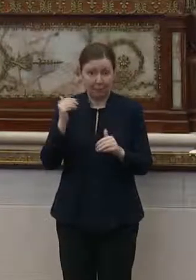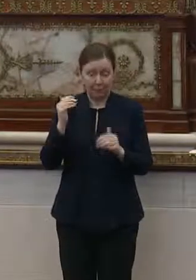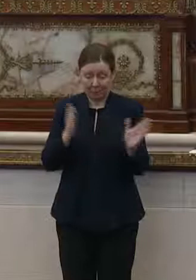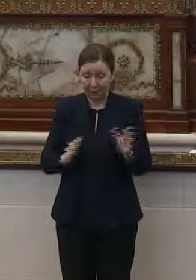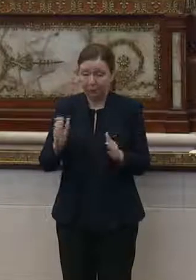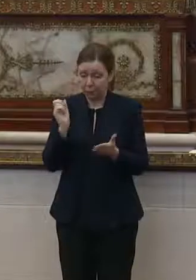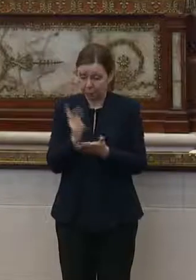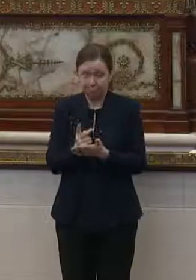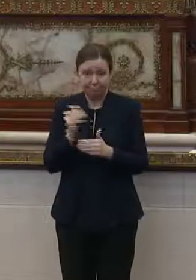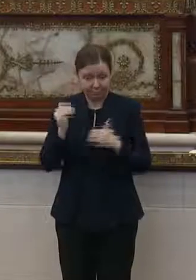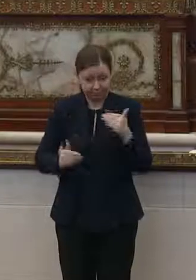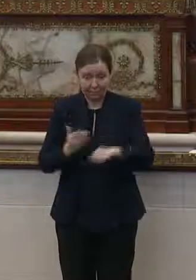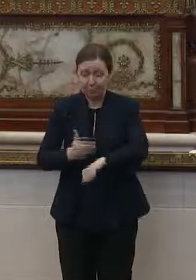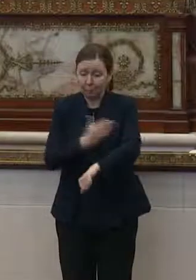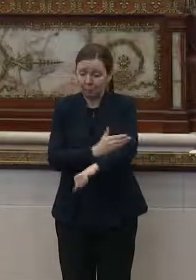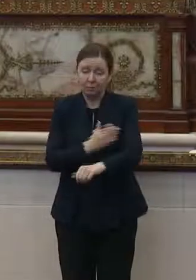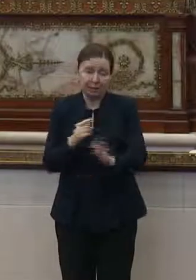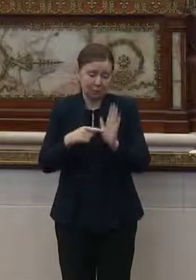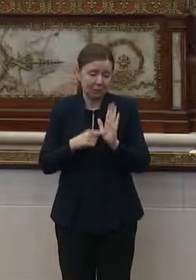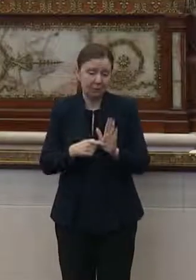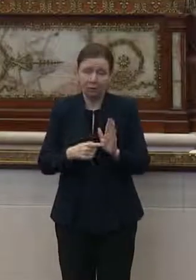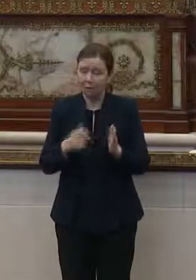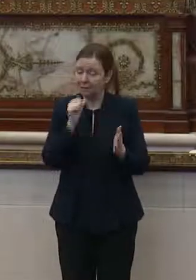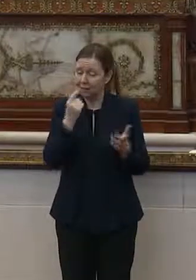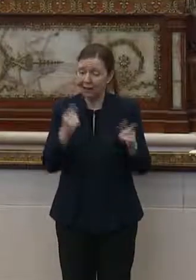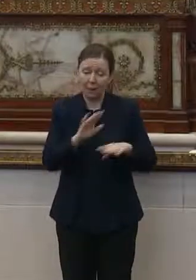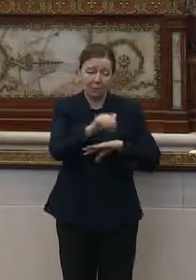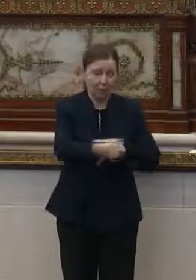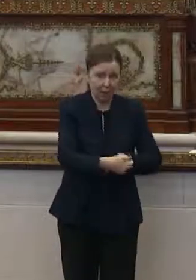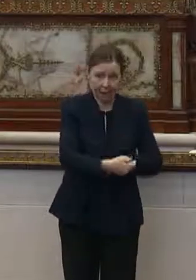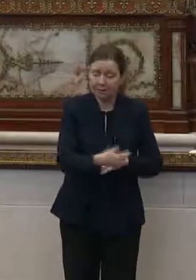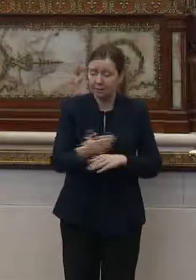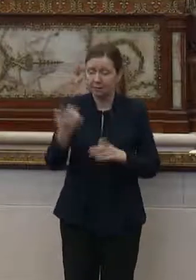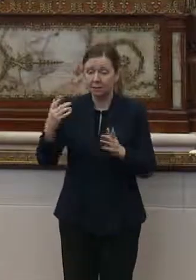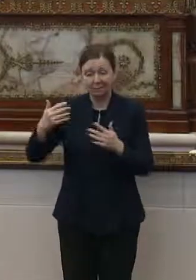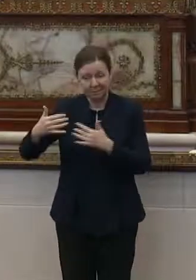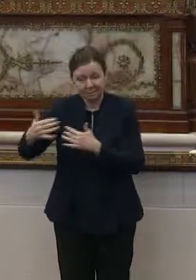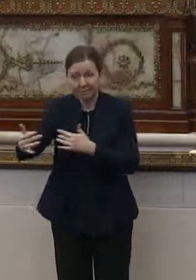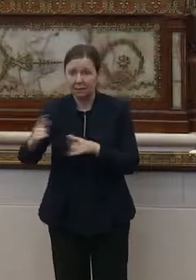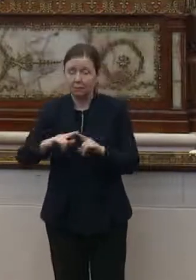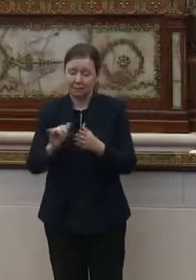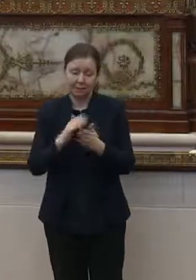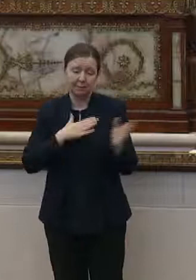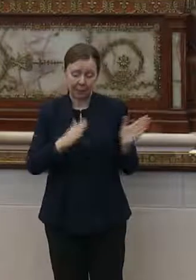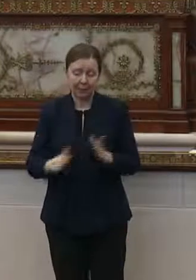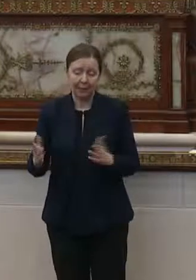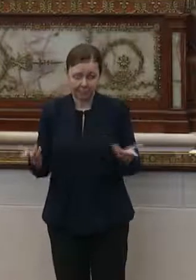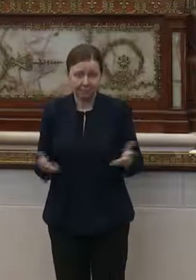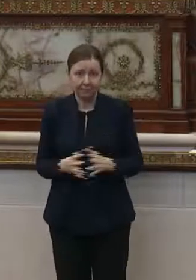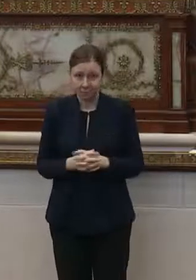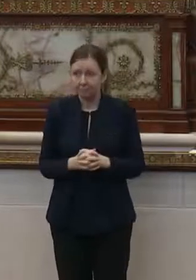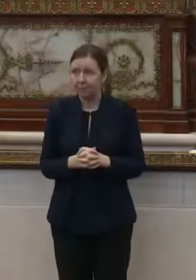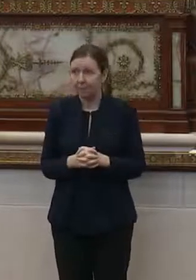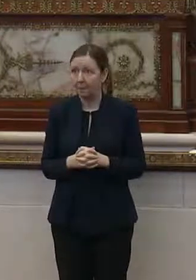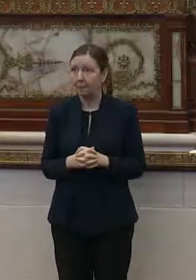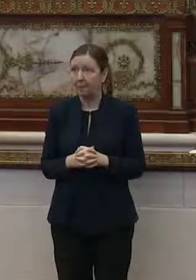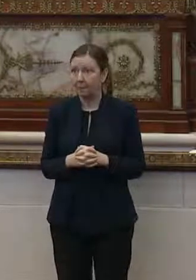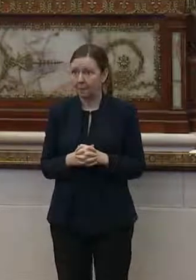can do that. That's not going to happen overnight. That's going to take place over time, but that's my plan to try to do that.